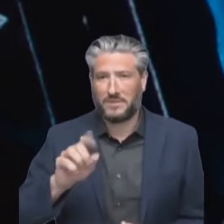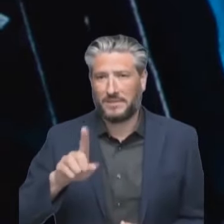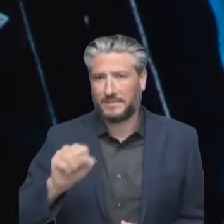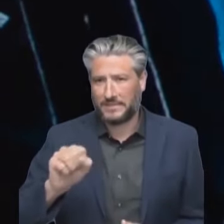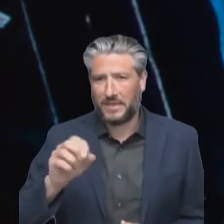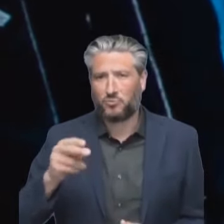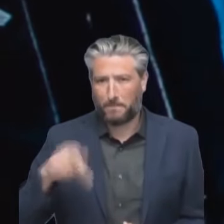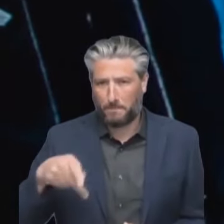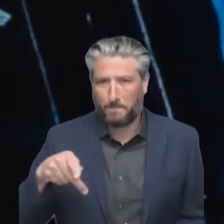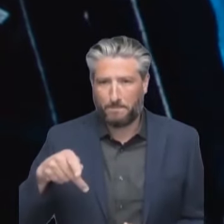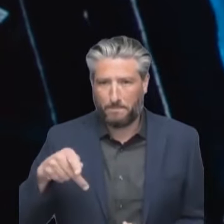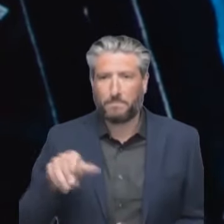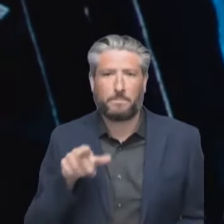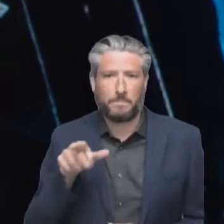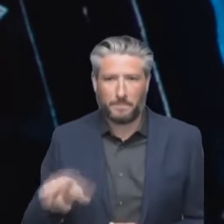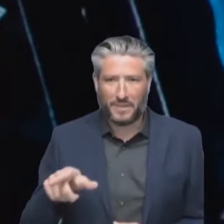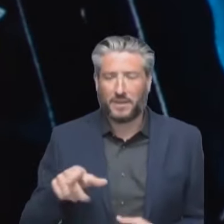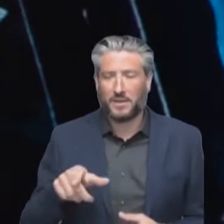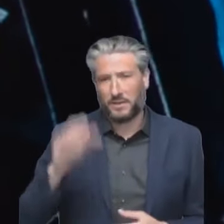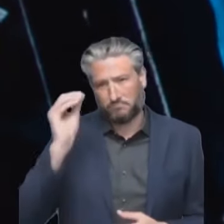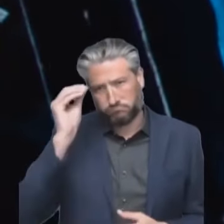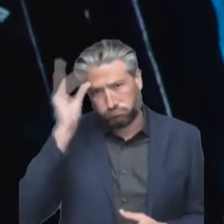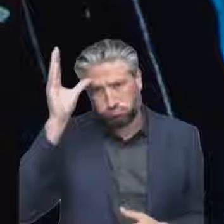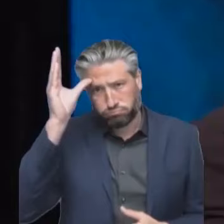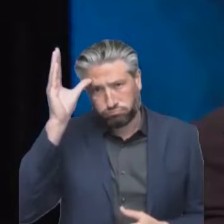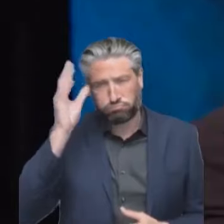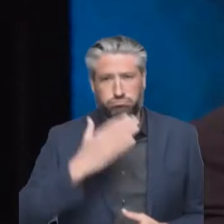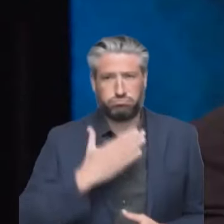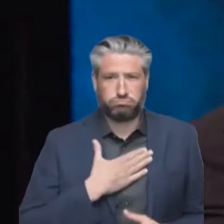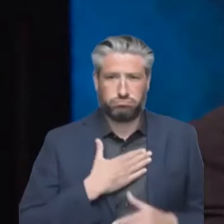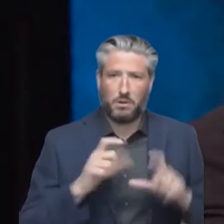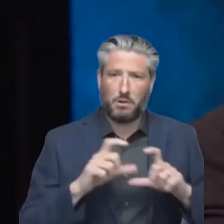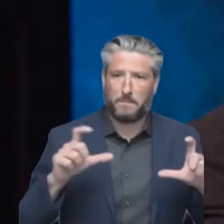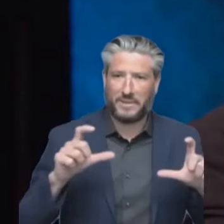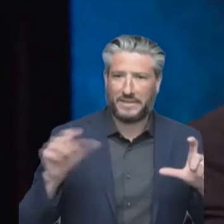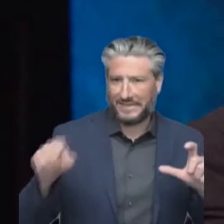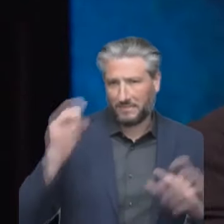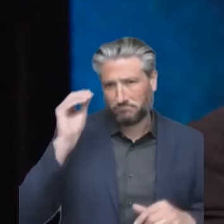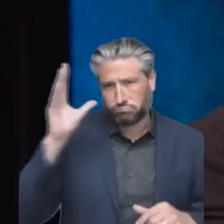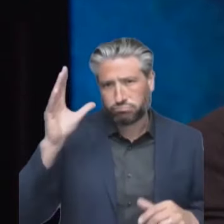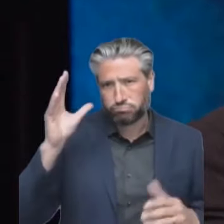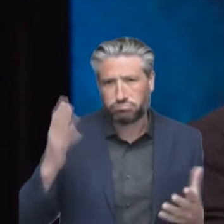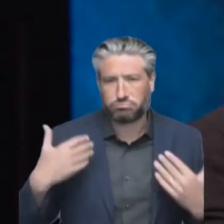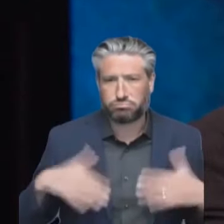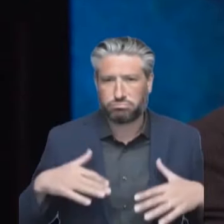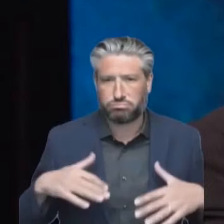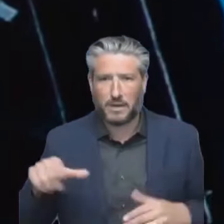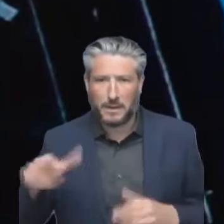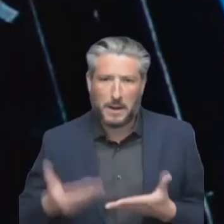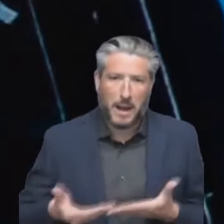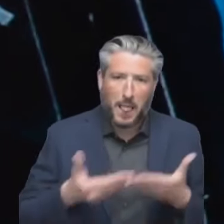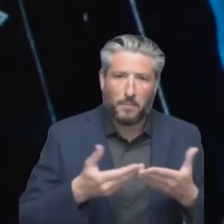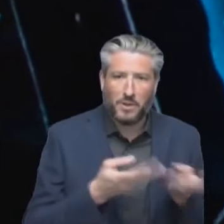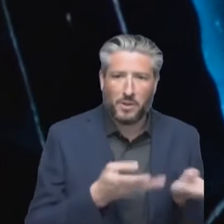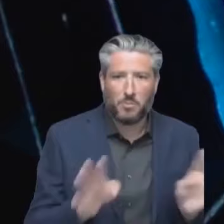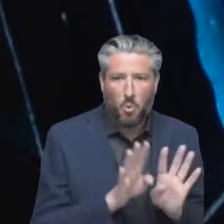of the company and his commitment within employee representative bodies will be valuable assets for the board of directors, which, as you know, is